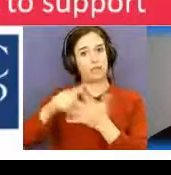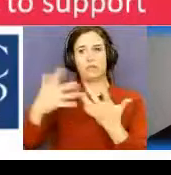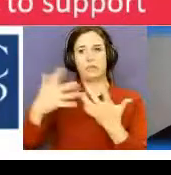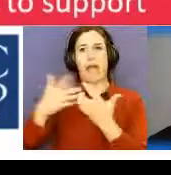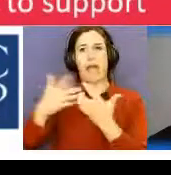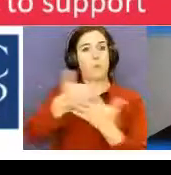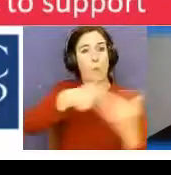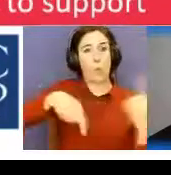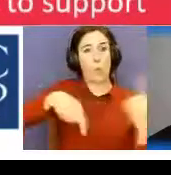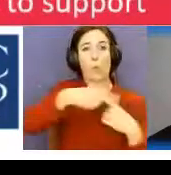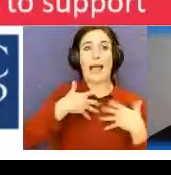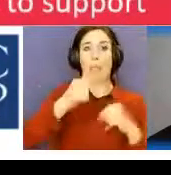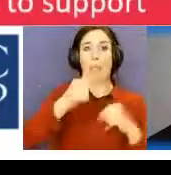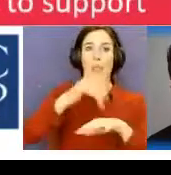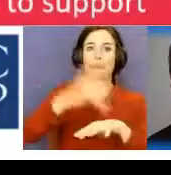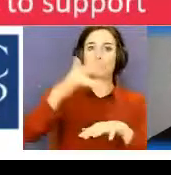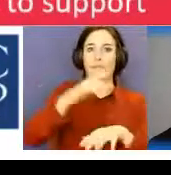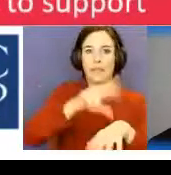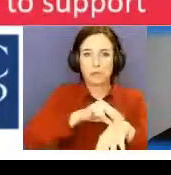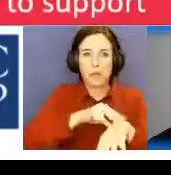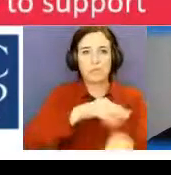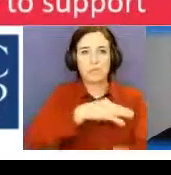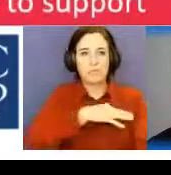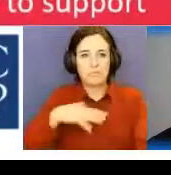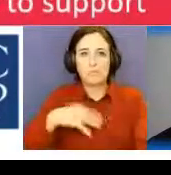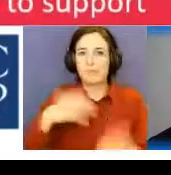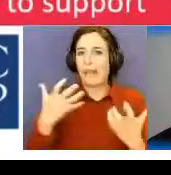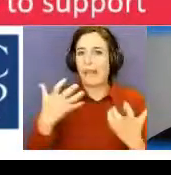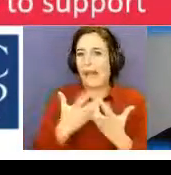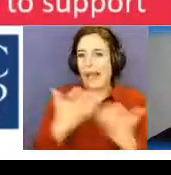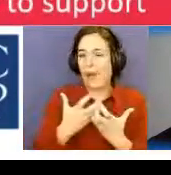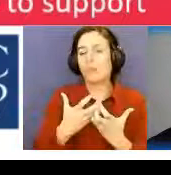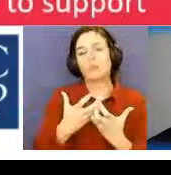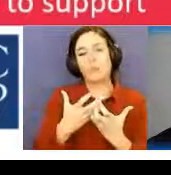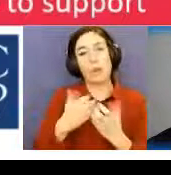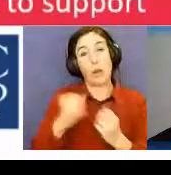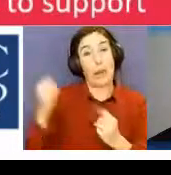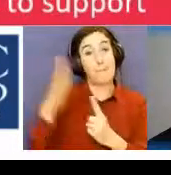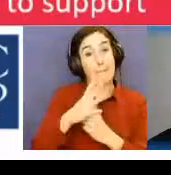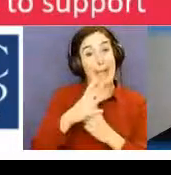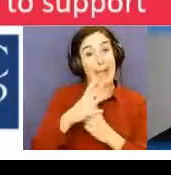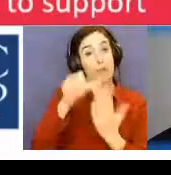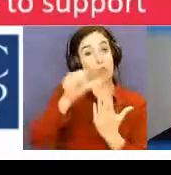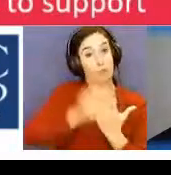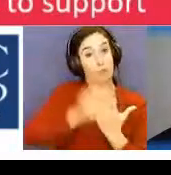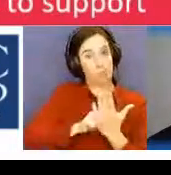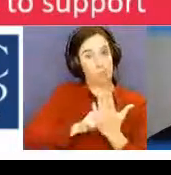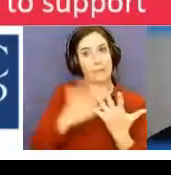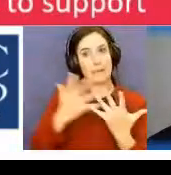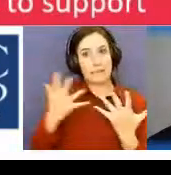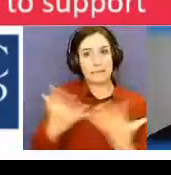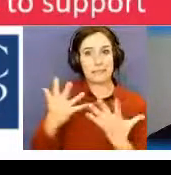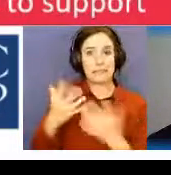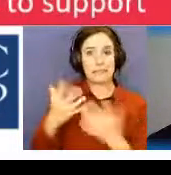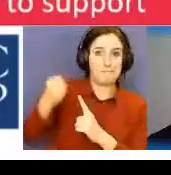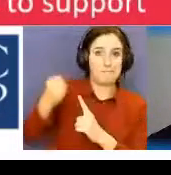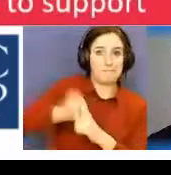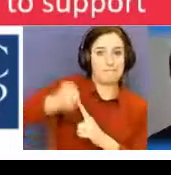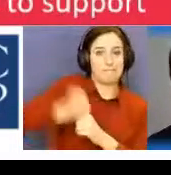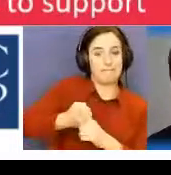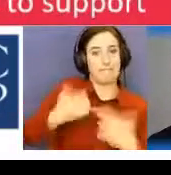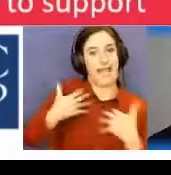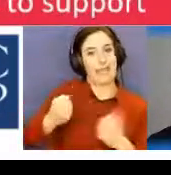main programme to support this is the Mowing Healthcare Professionals Program. So it does what it says on the tin. So I